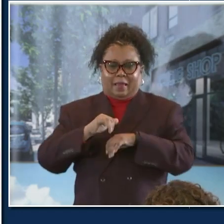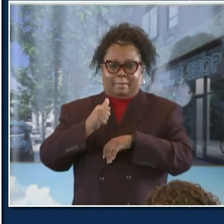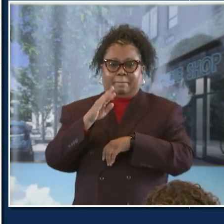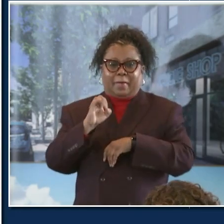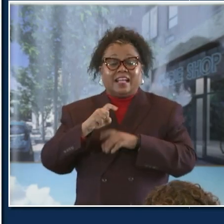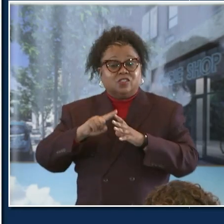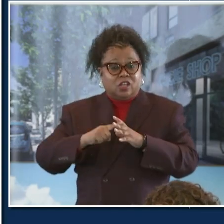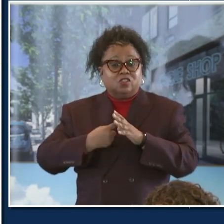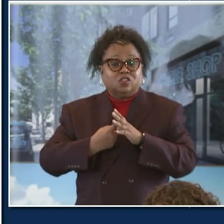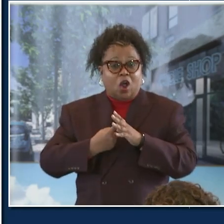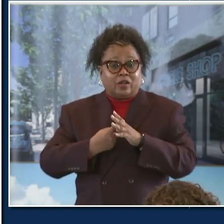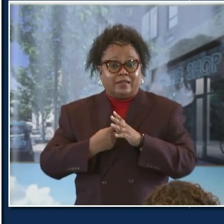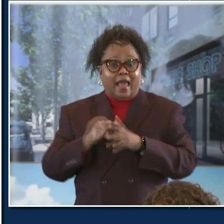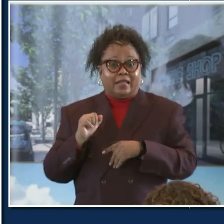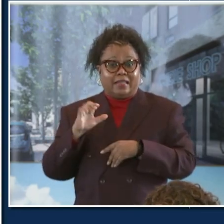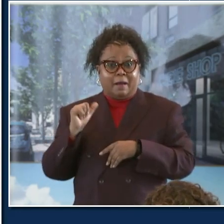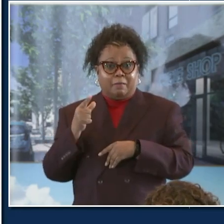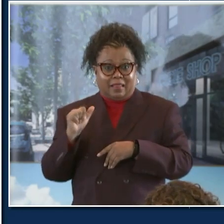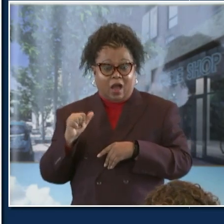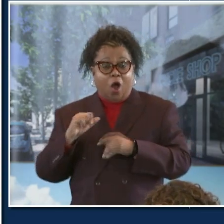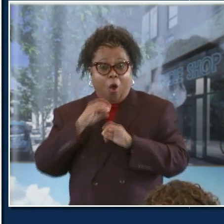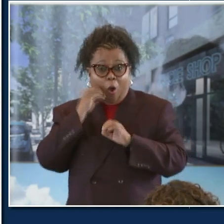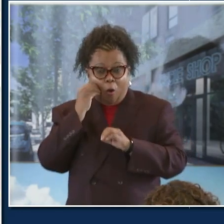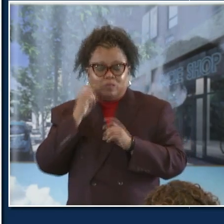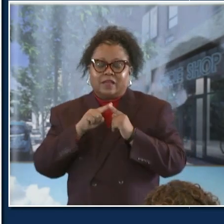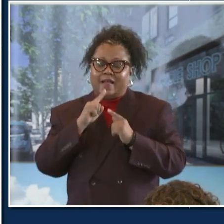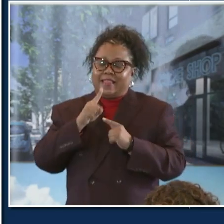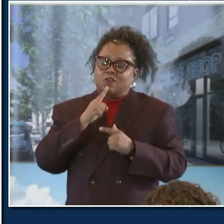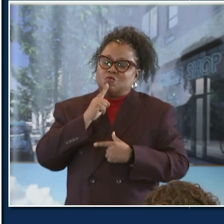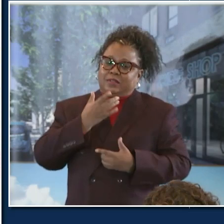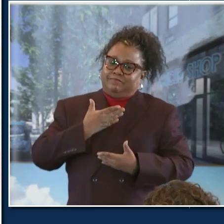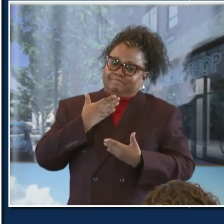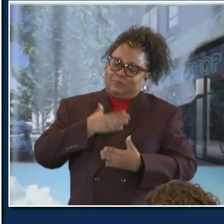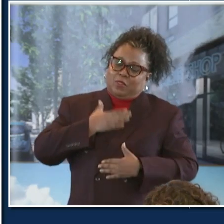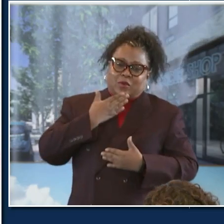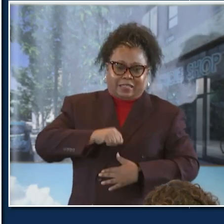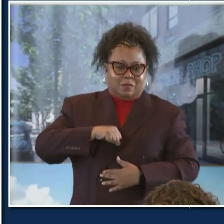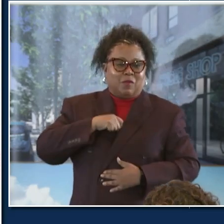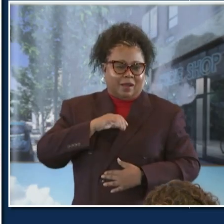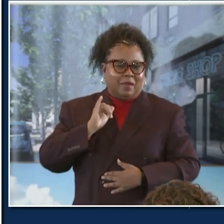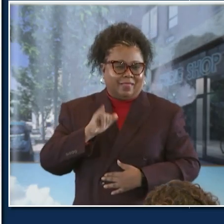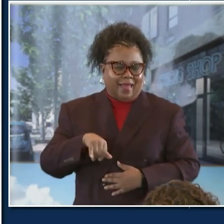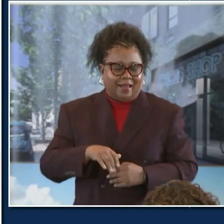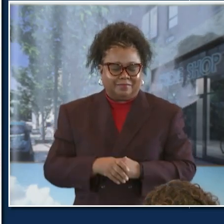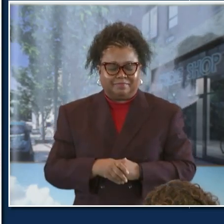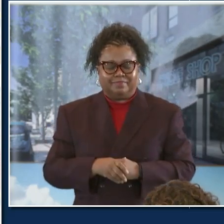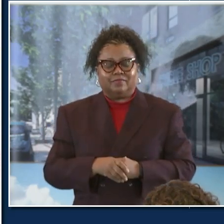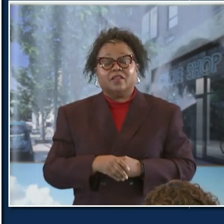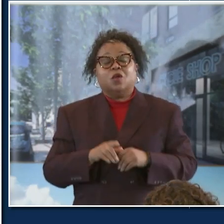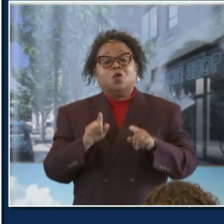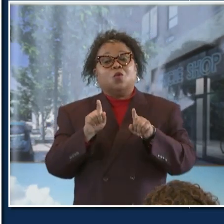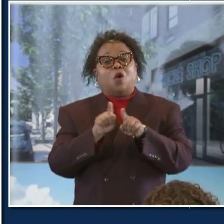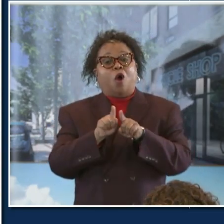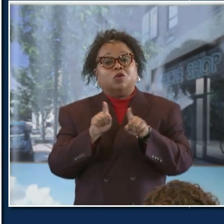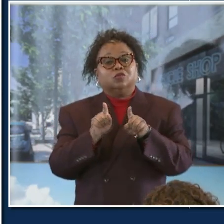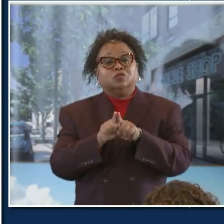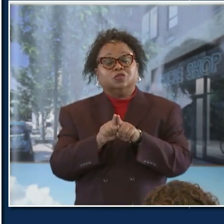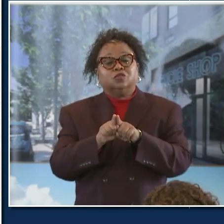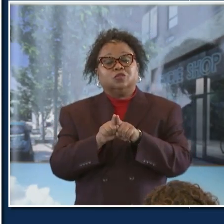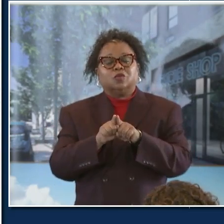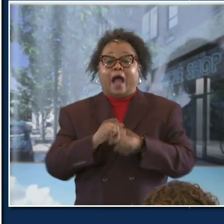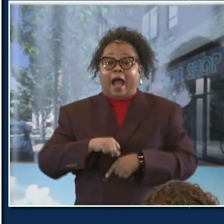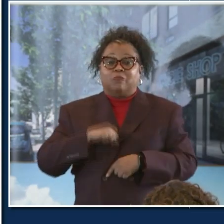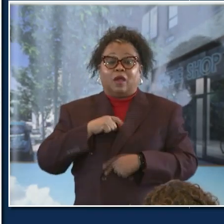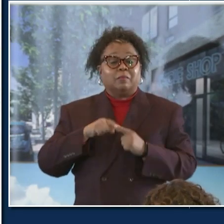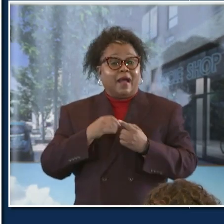that started at the Oblahomes. So that I am extremely proud about. We are also, I'm